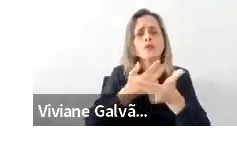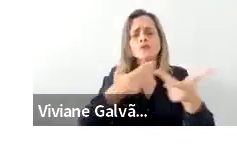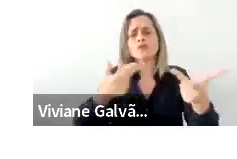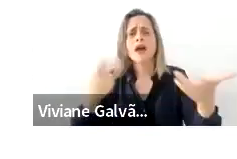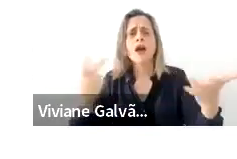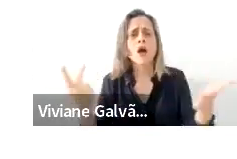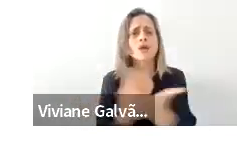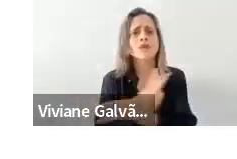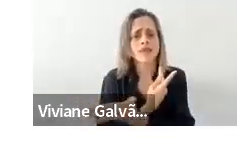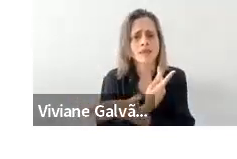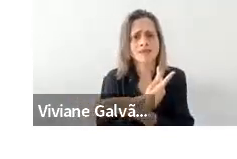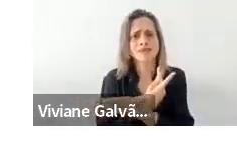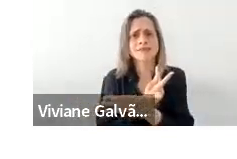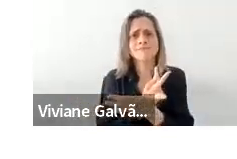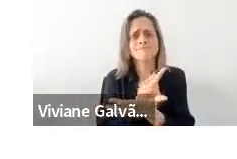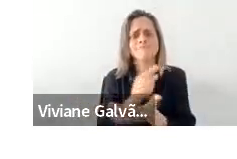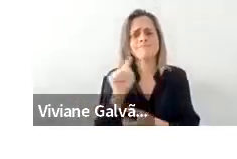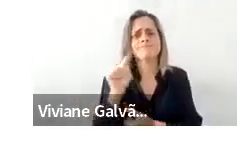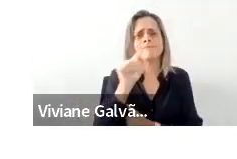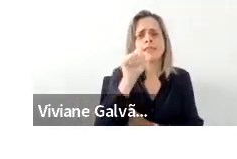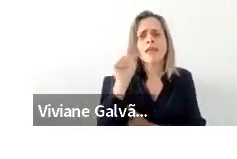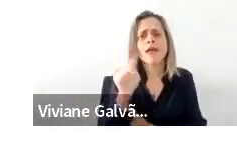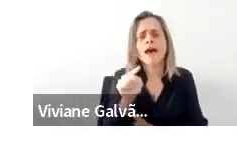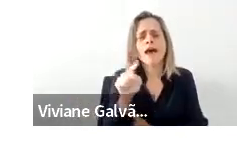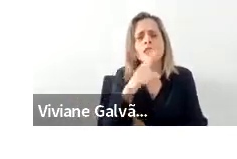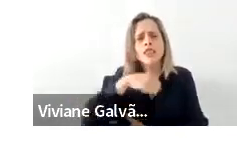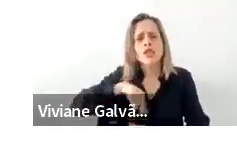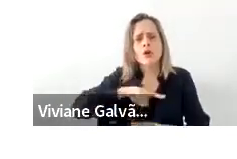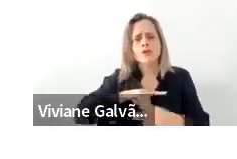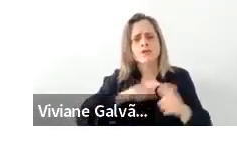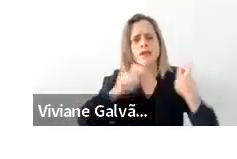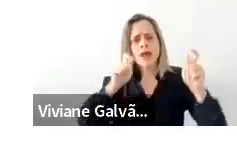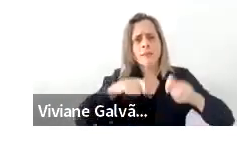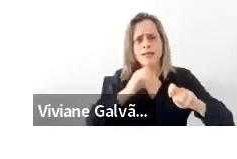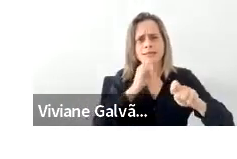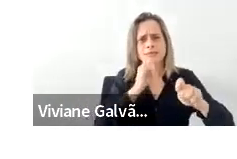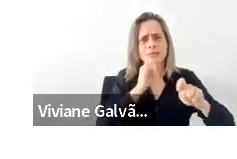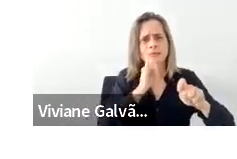topics to look at throughout this series.